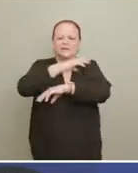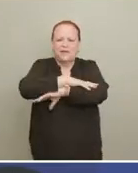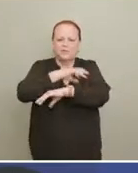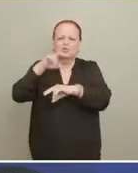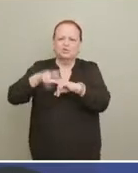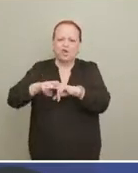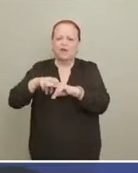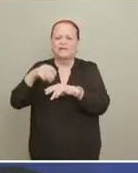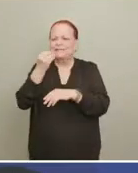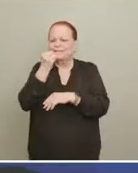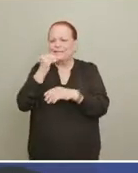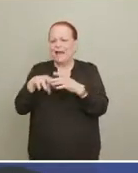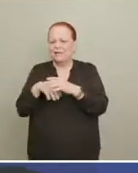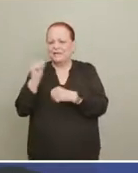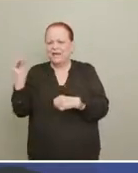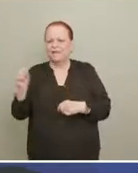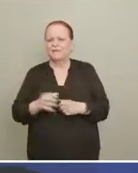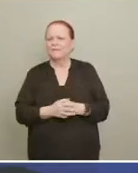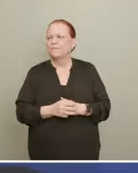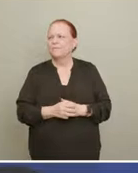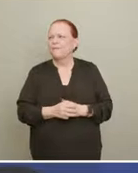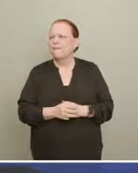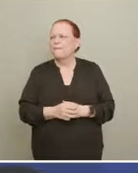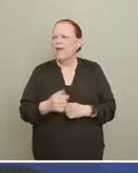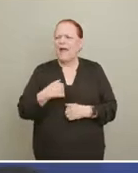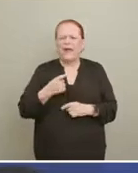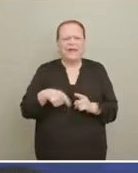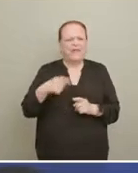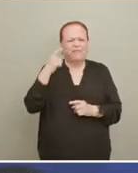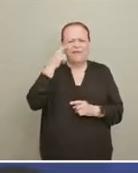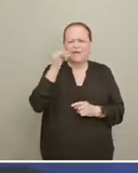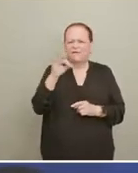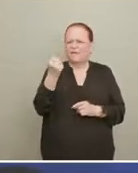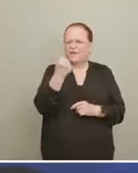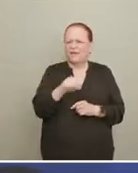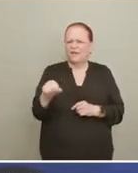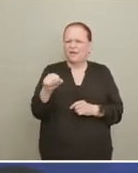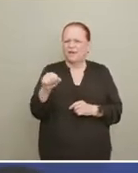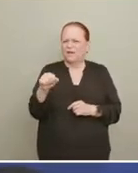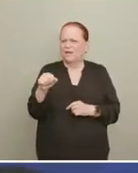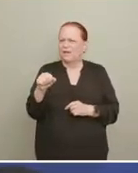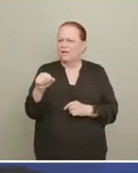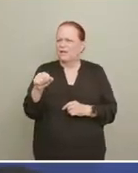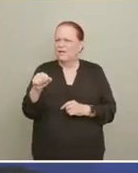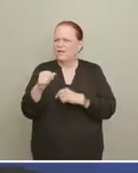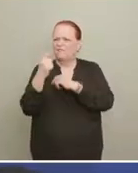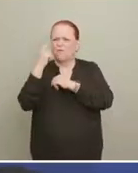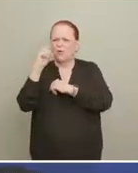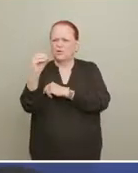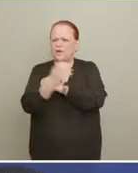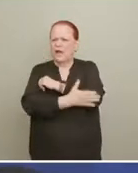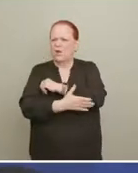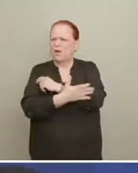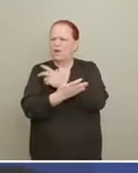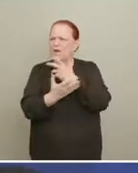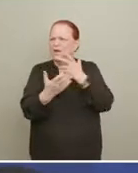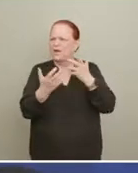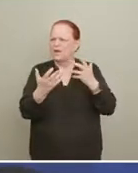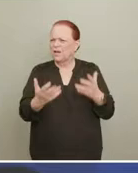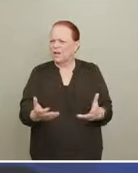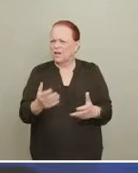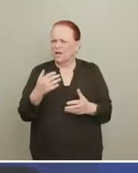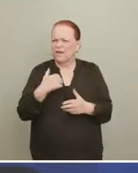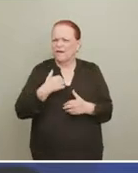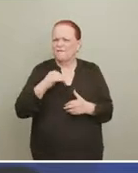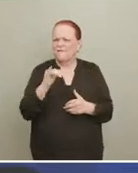But I don't think we have anything under our county territory. I can't think of one where we have that. Somebody like to also